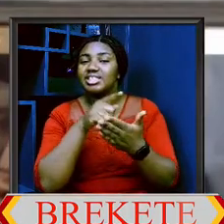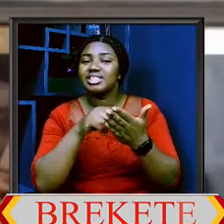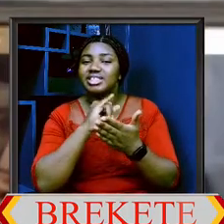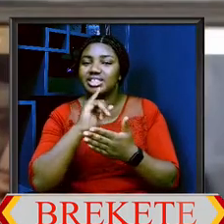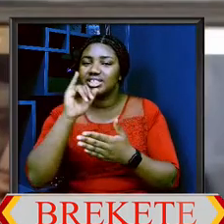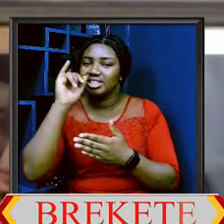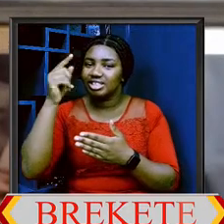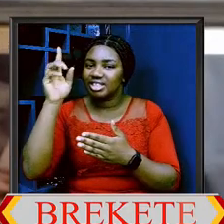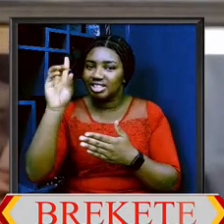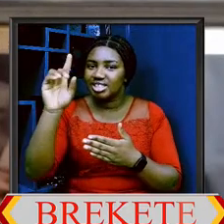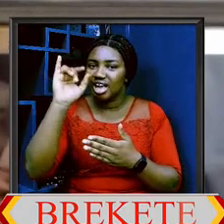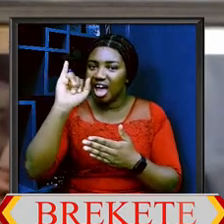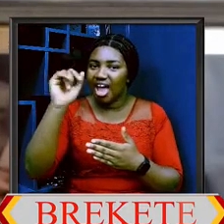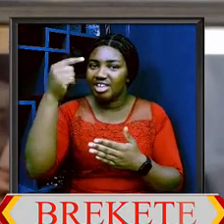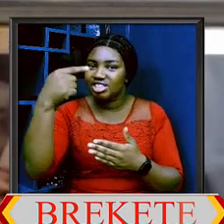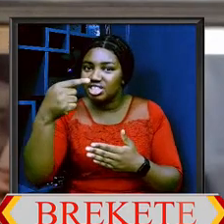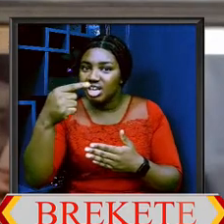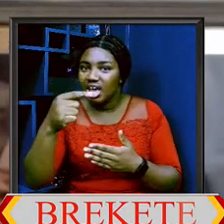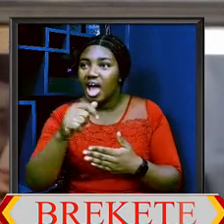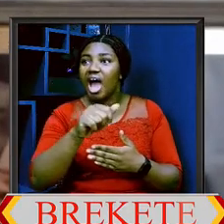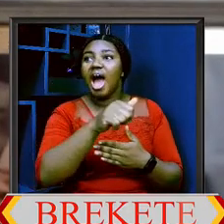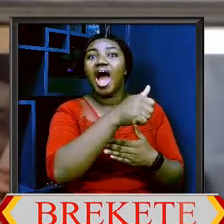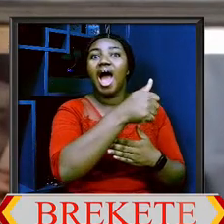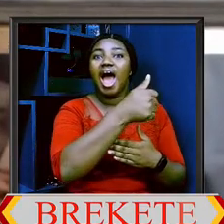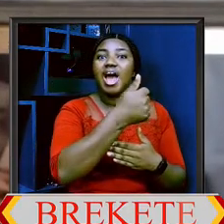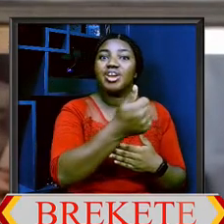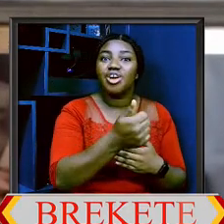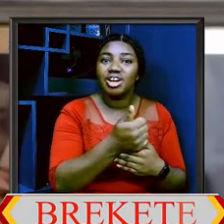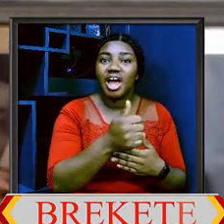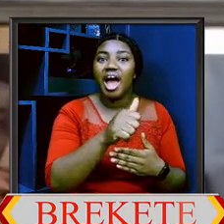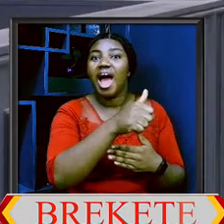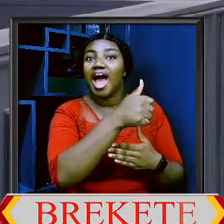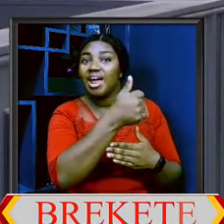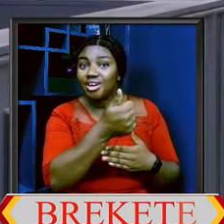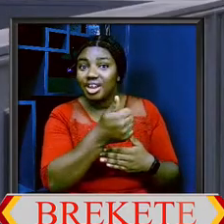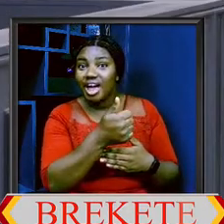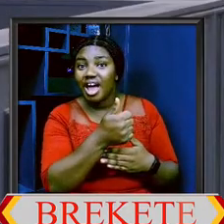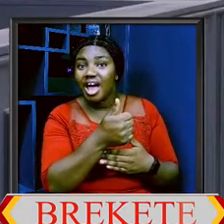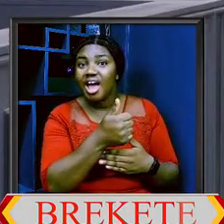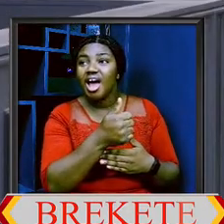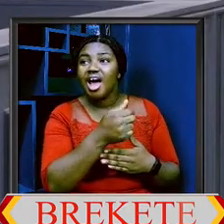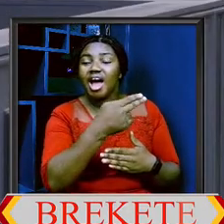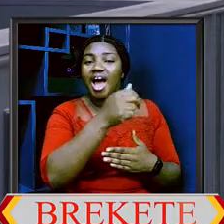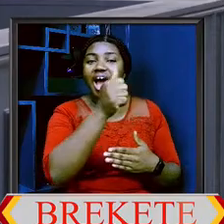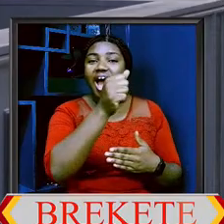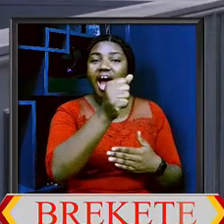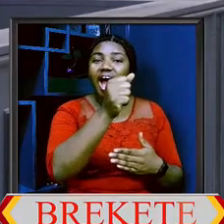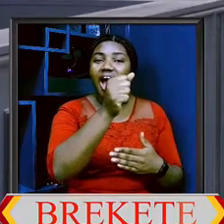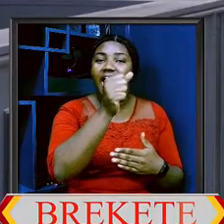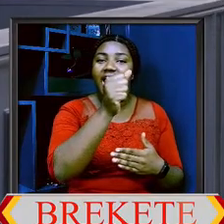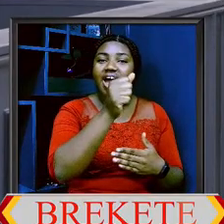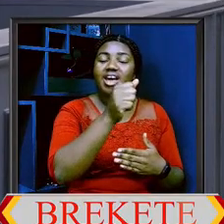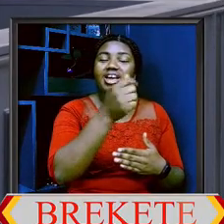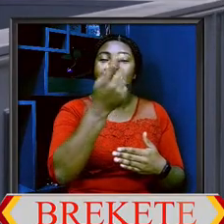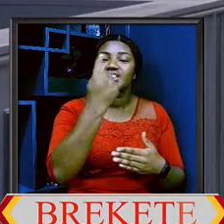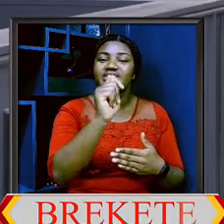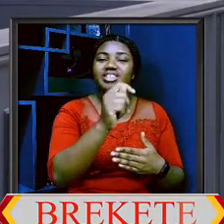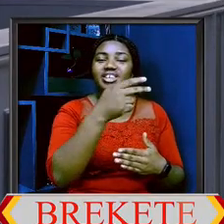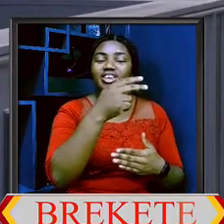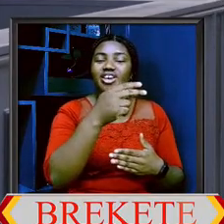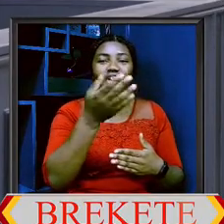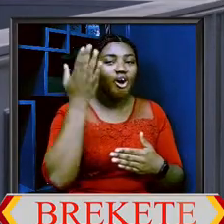IG half is uh another half is ringing yes sir oh the former half is ringing the former IG make we